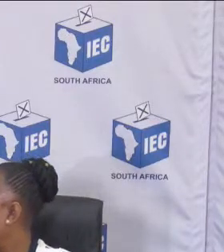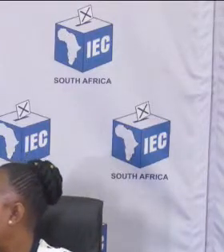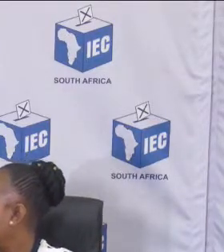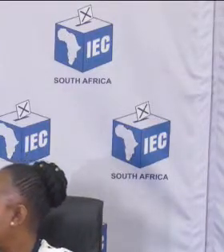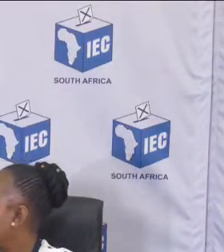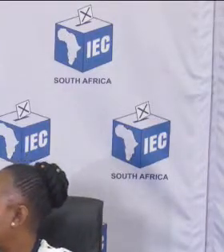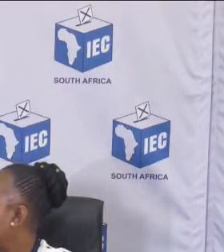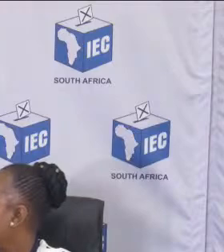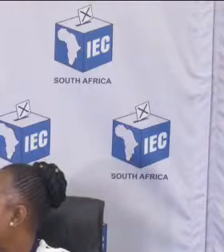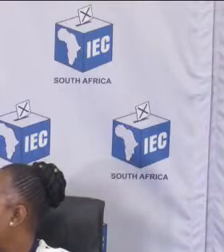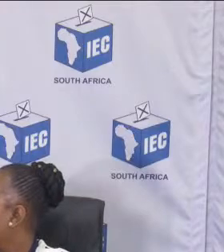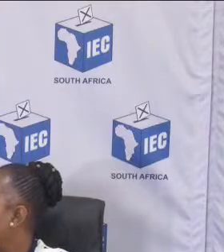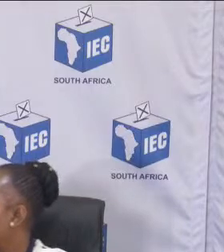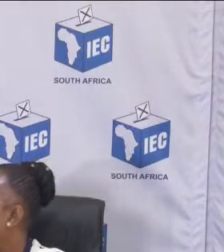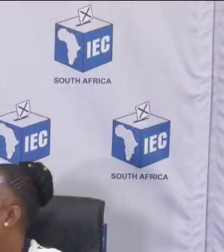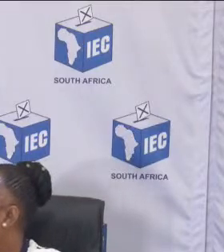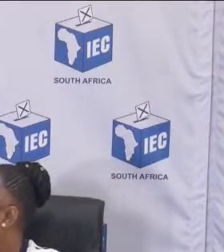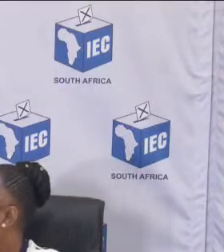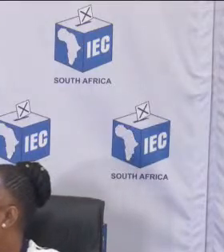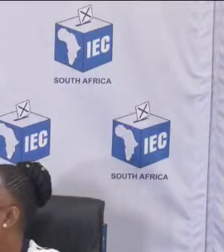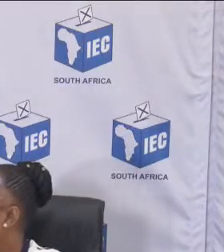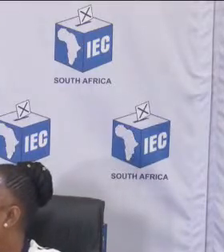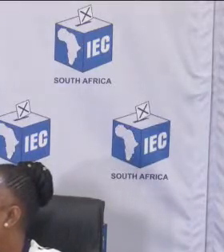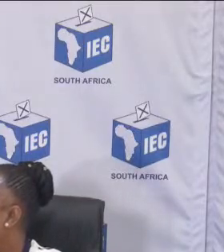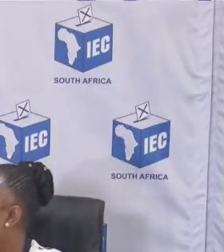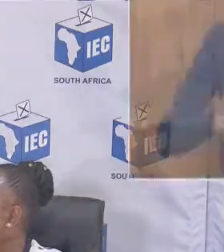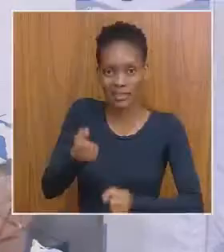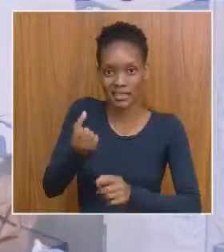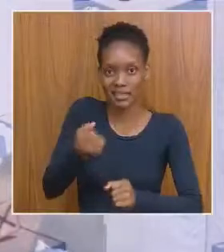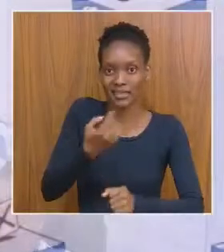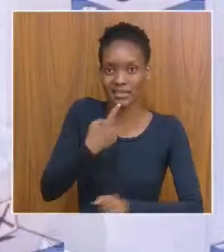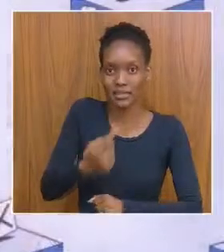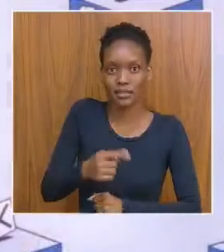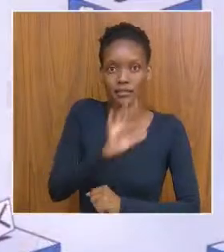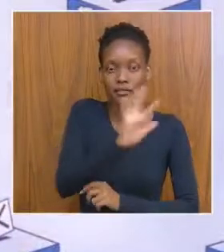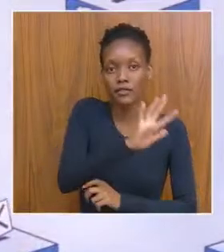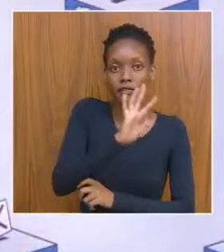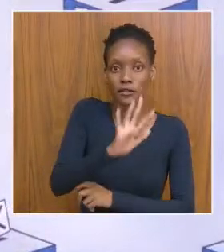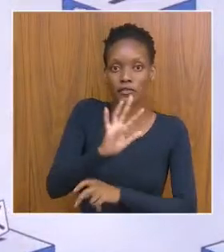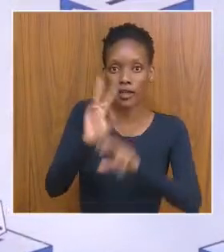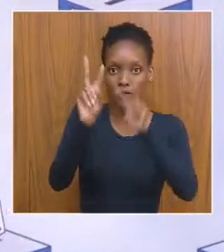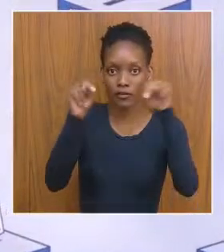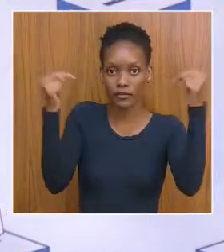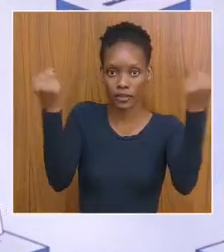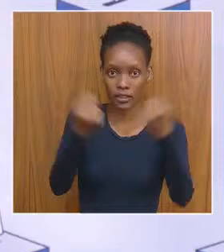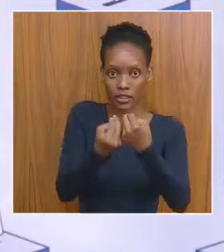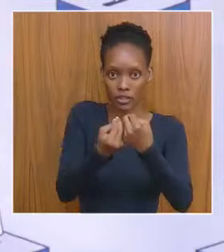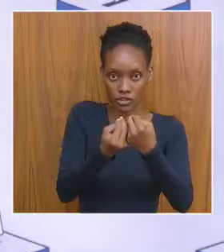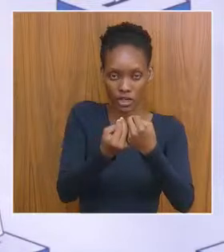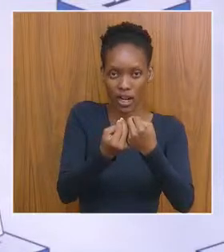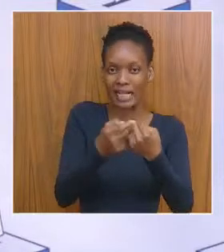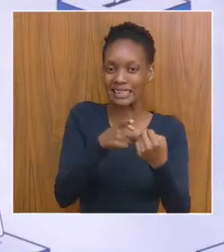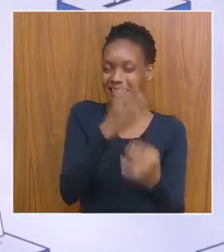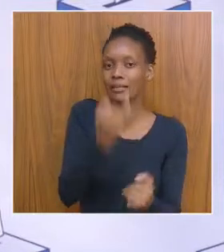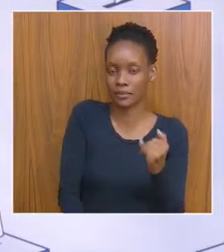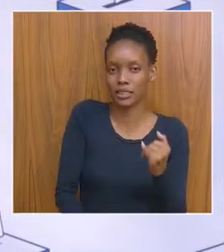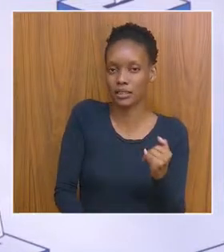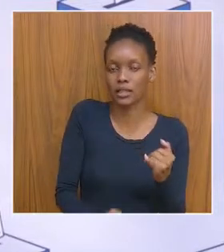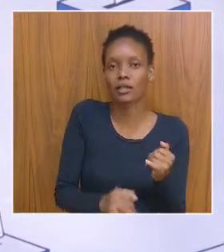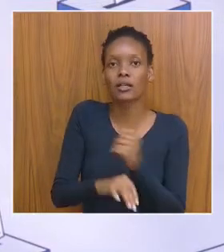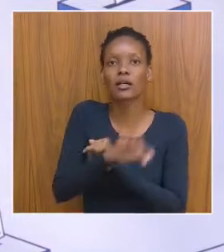Before we conclude, I said in the statement 55 parties will be on the national ballot. That's finger trouble. It's actually